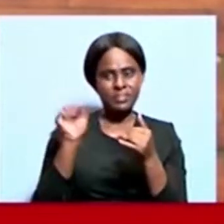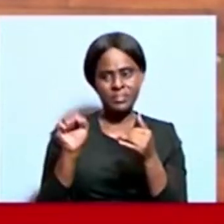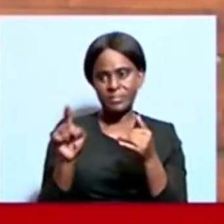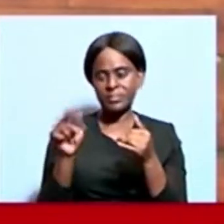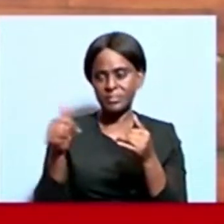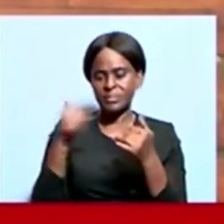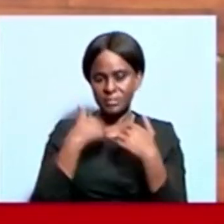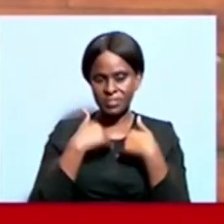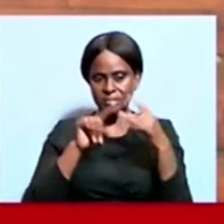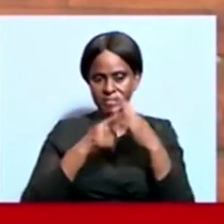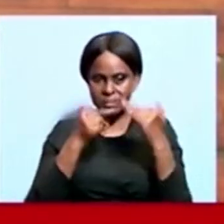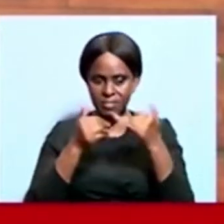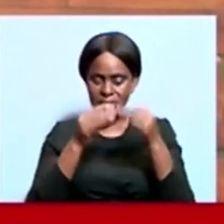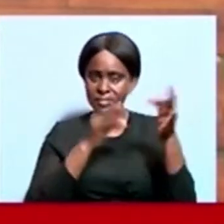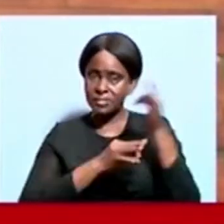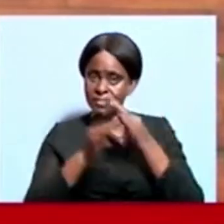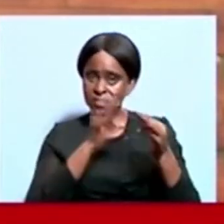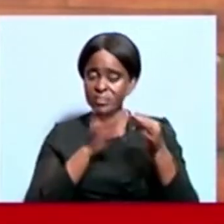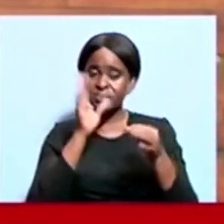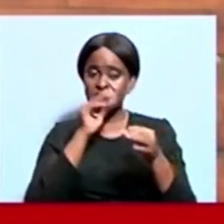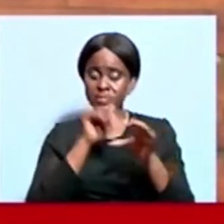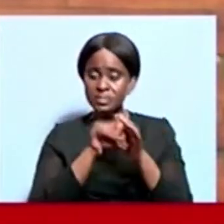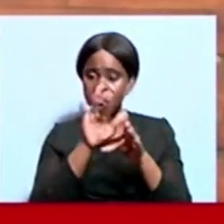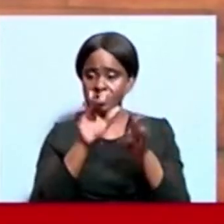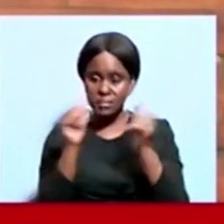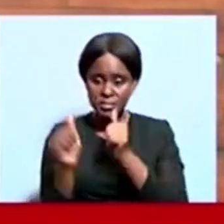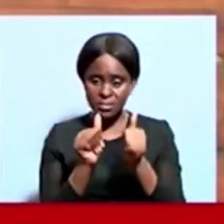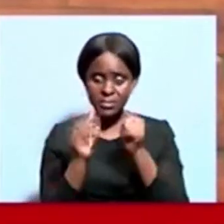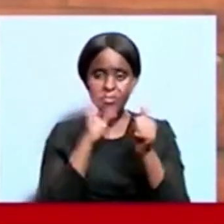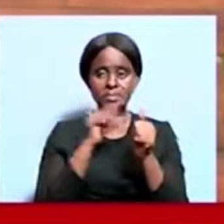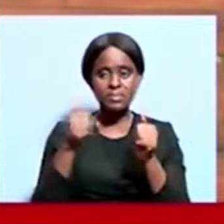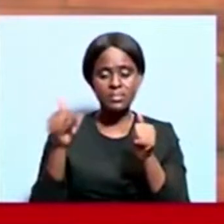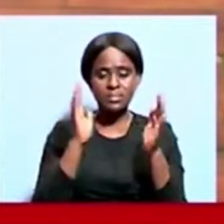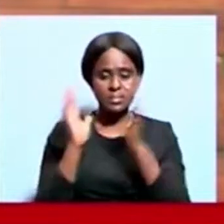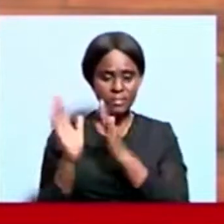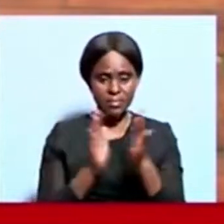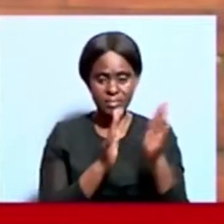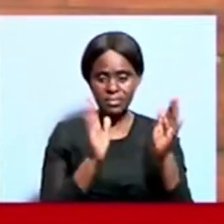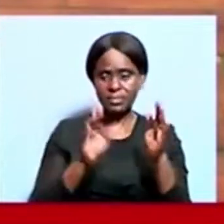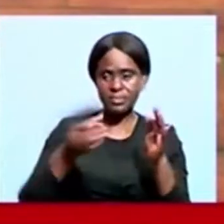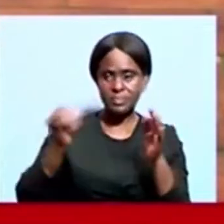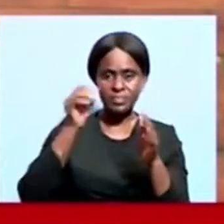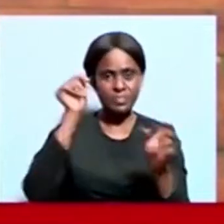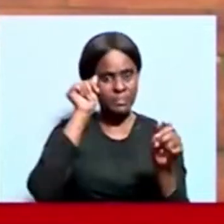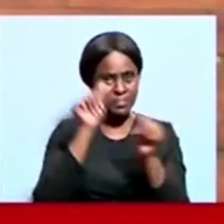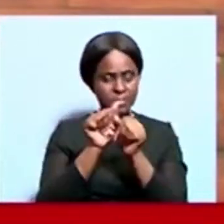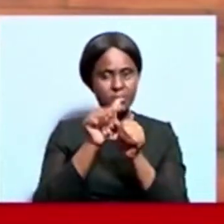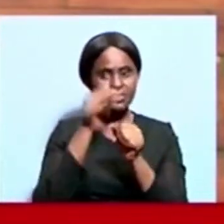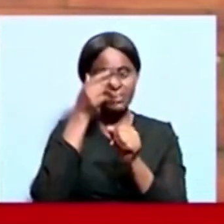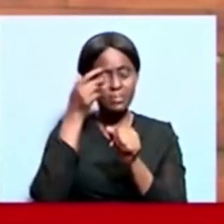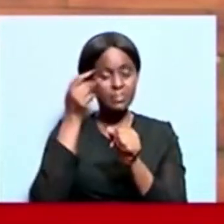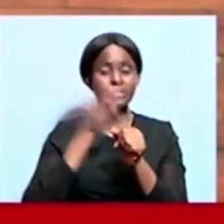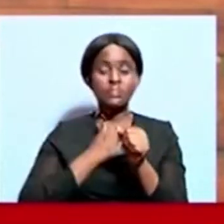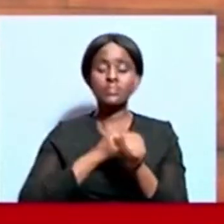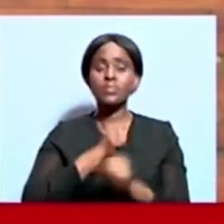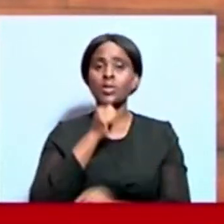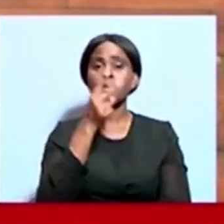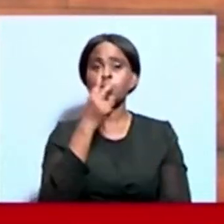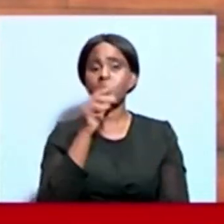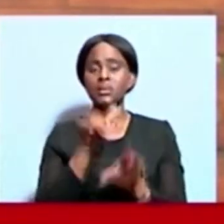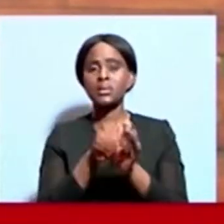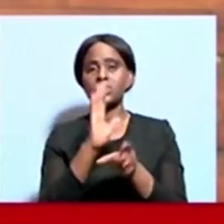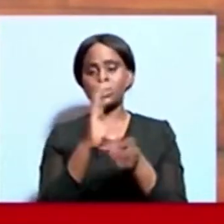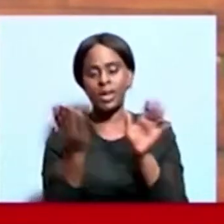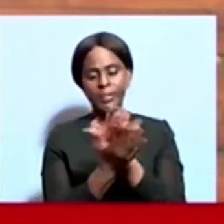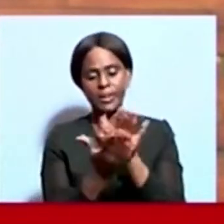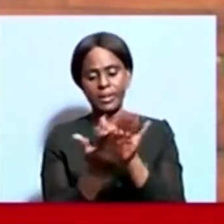you have stated here in your action that you prepared your own agreements. I have not seen them in the appendix,